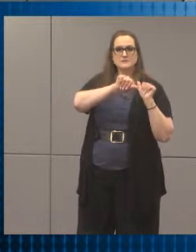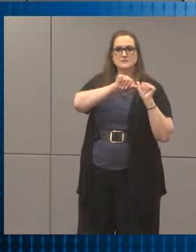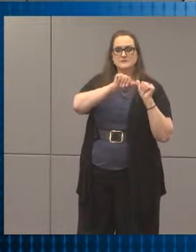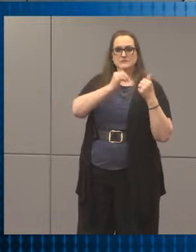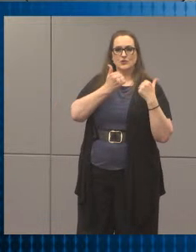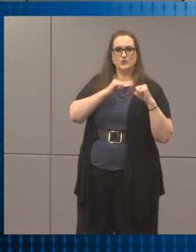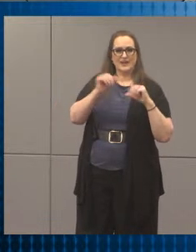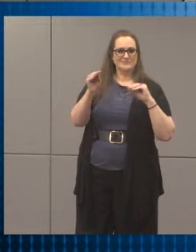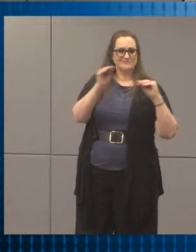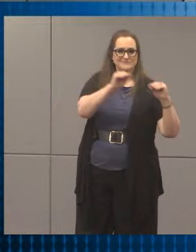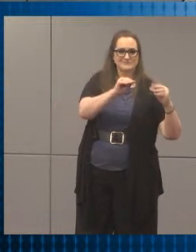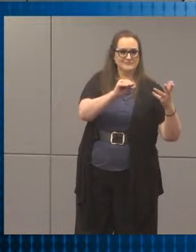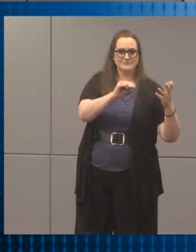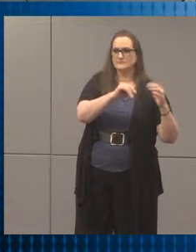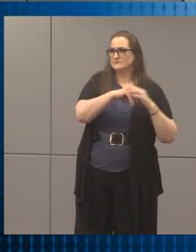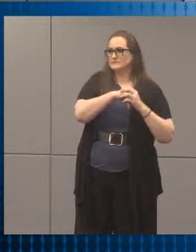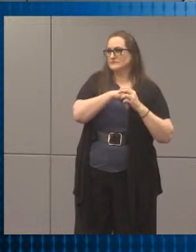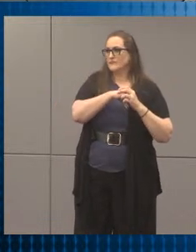trying to reallocate